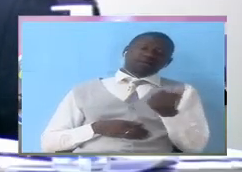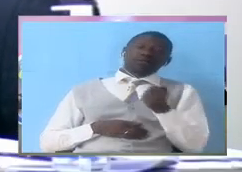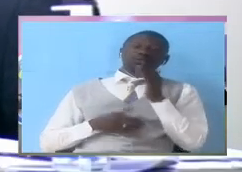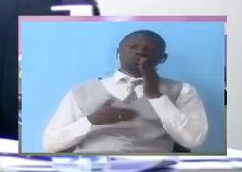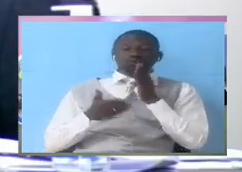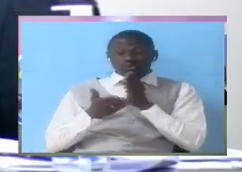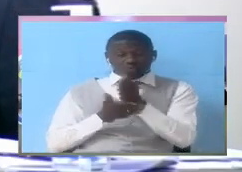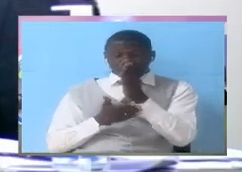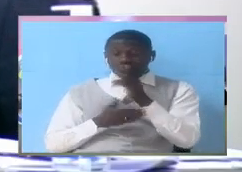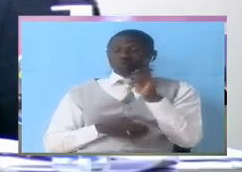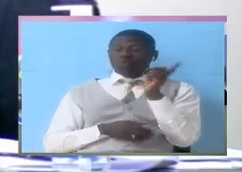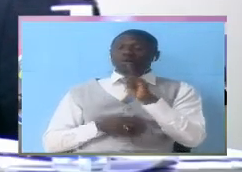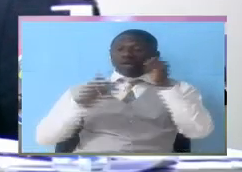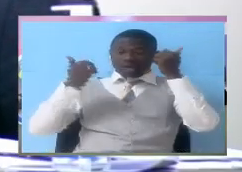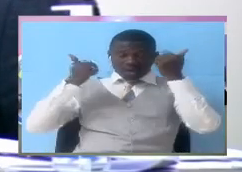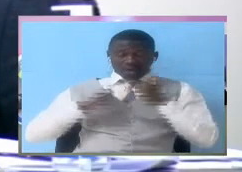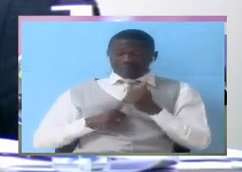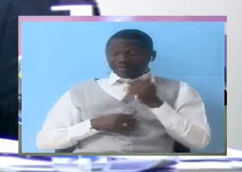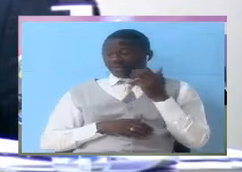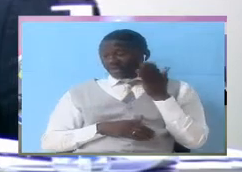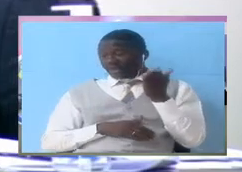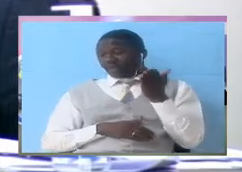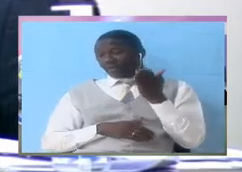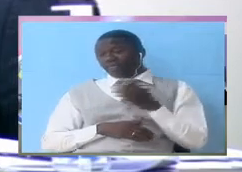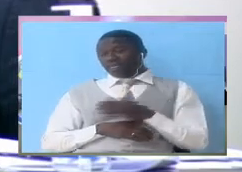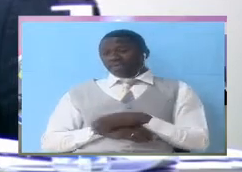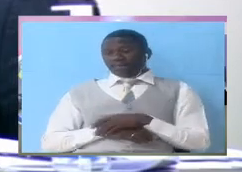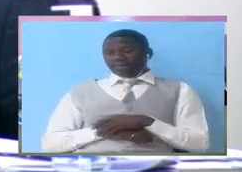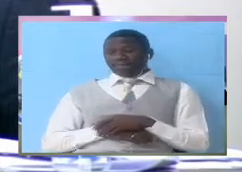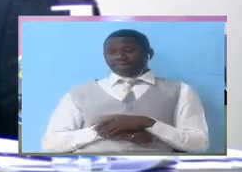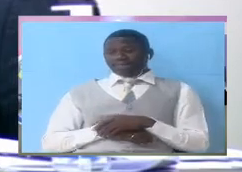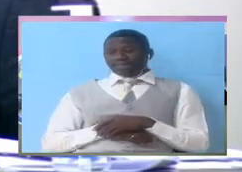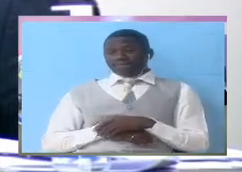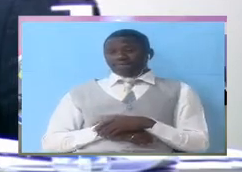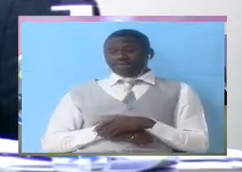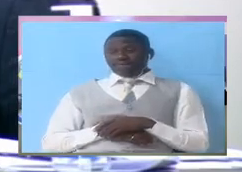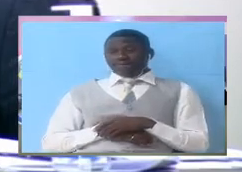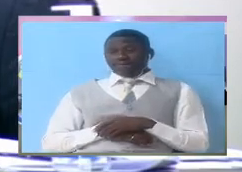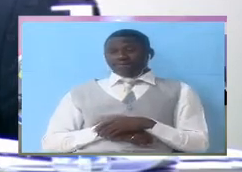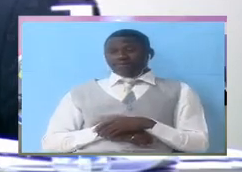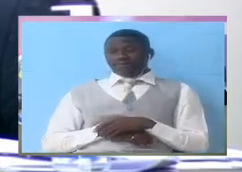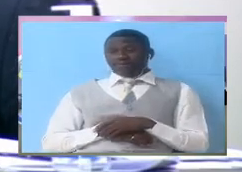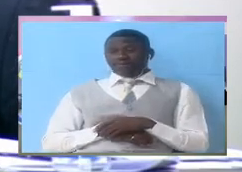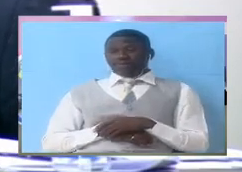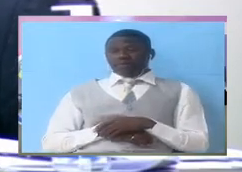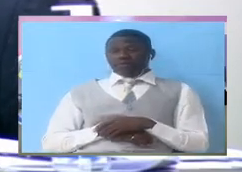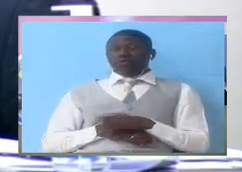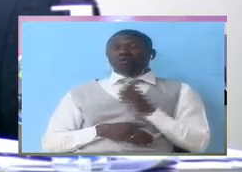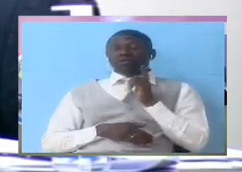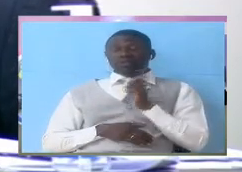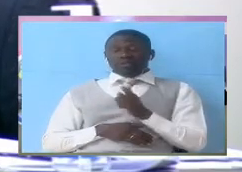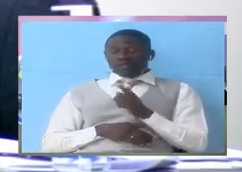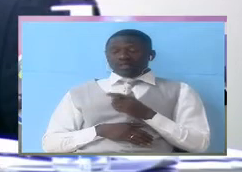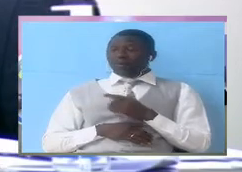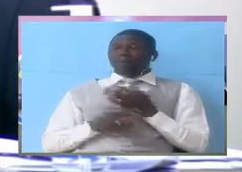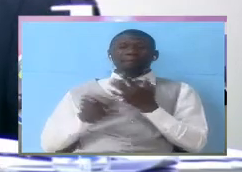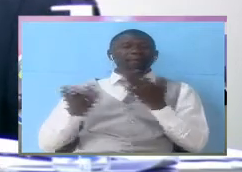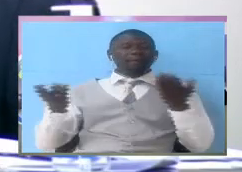was happening. Li nga xamne moy diga bi ci ni mbir yi doon doxé. Was that a lot of